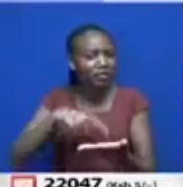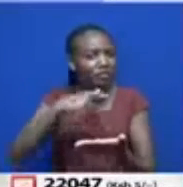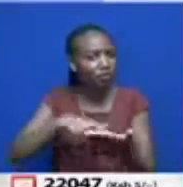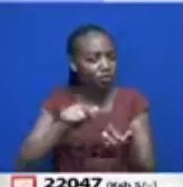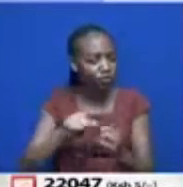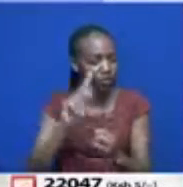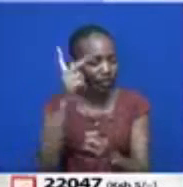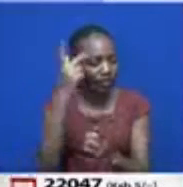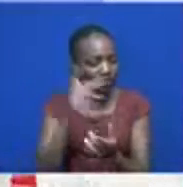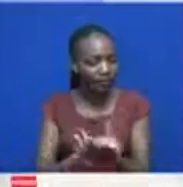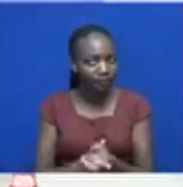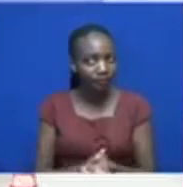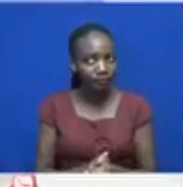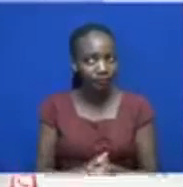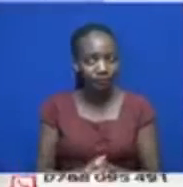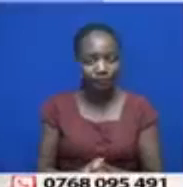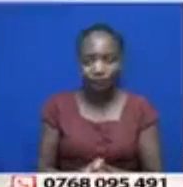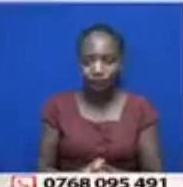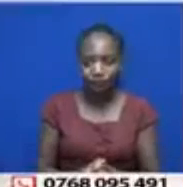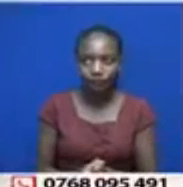Kenya.